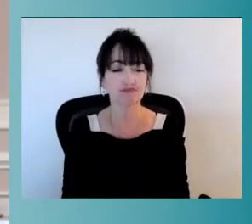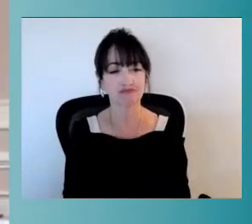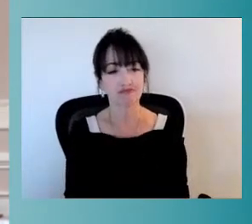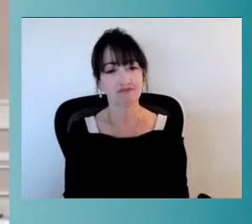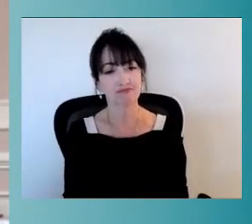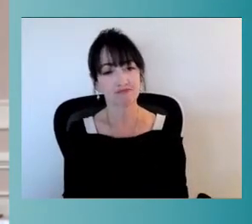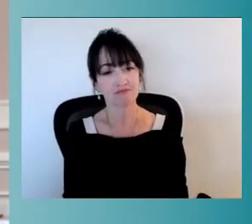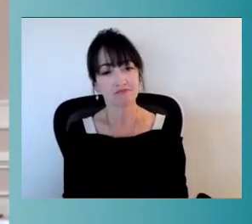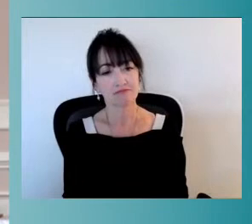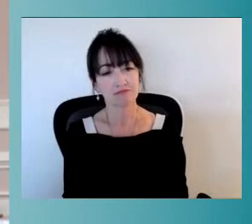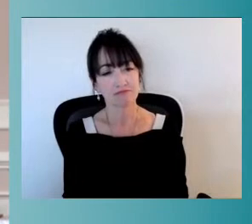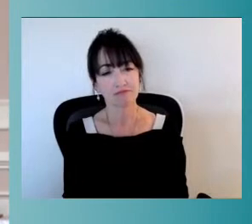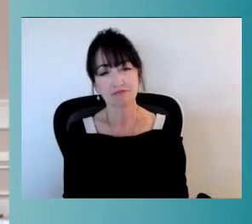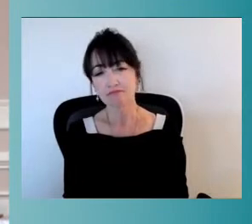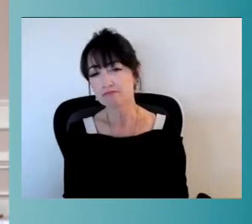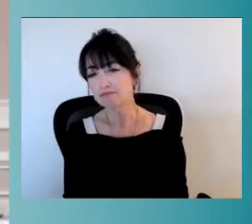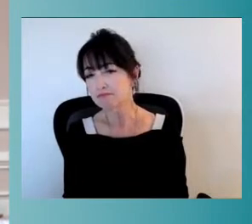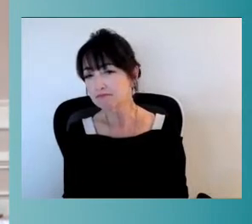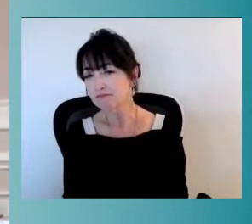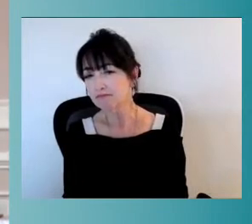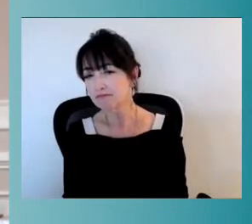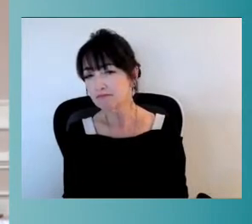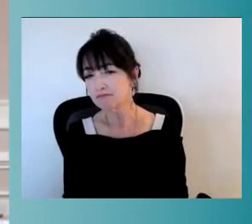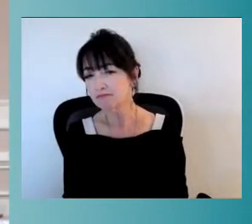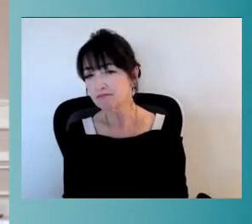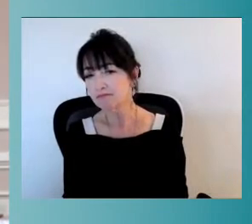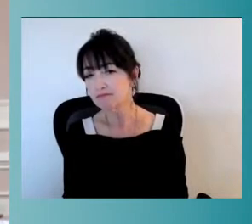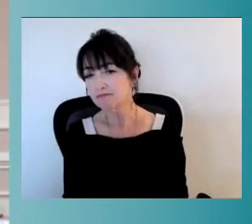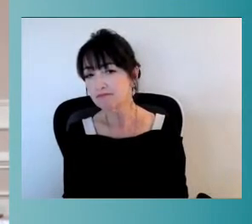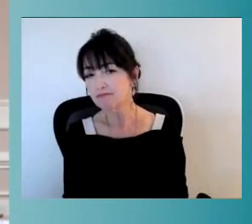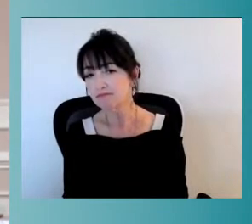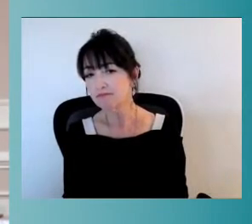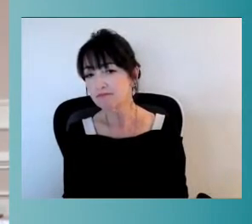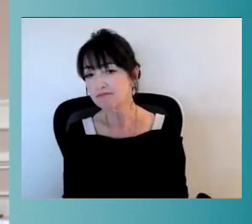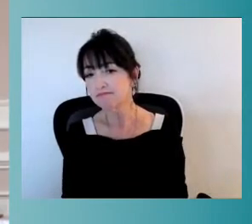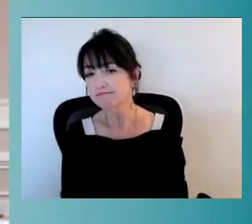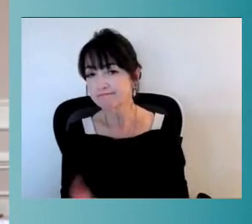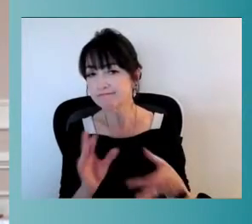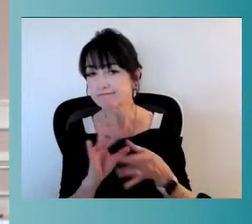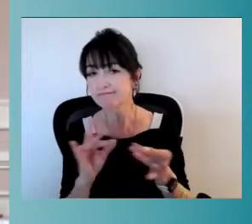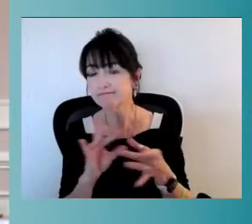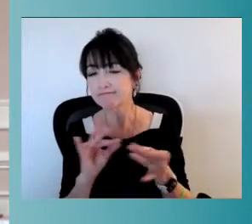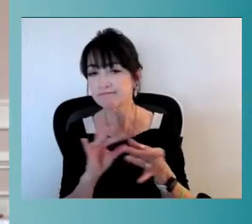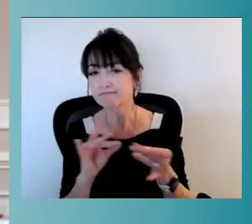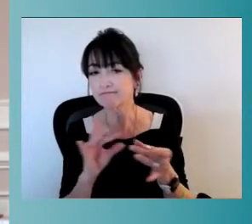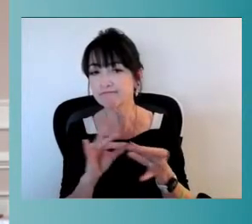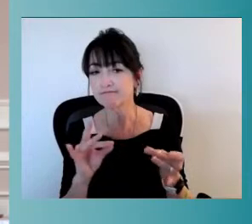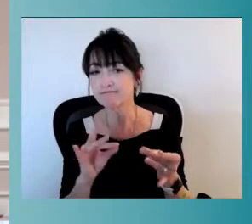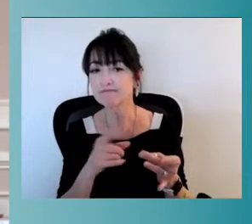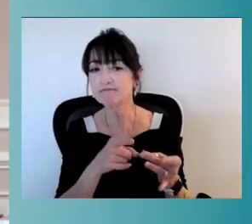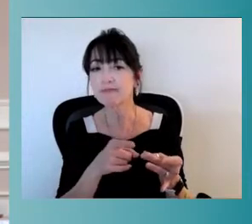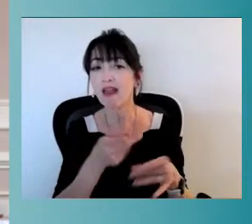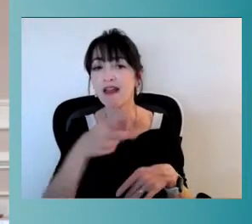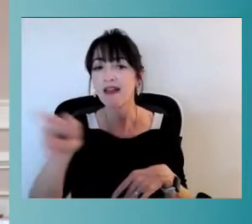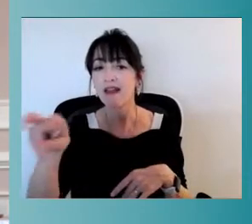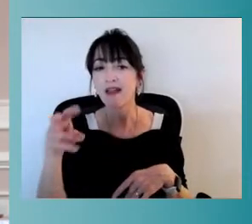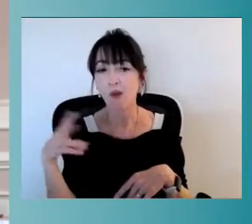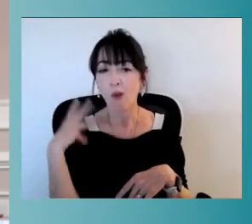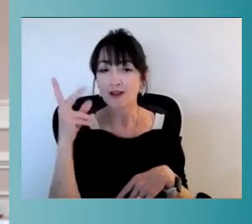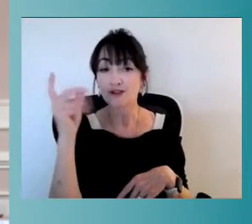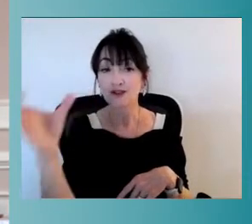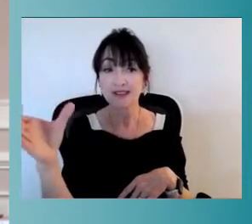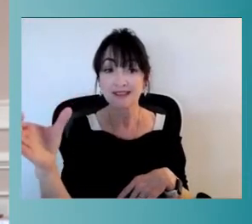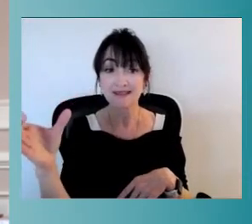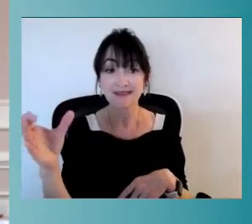Now on loan to the National Guard Bureau in Washington, D.C. Come back sometime. I'm coming back,